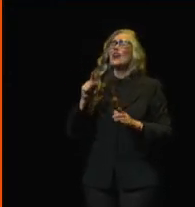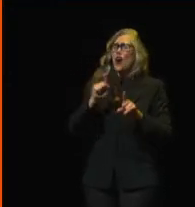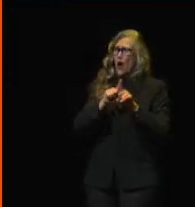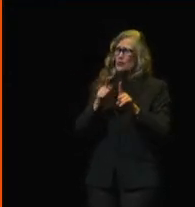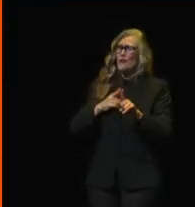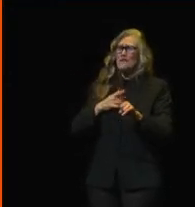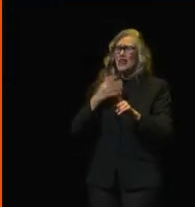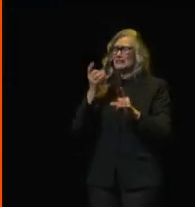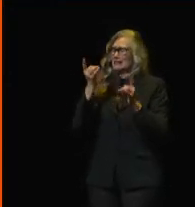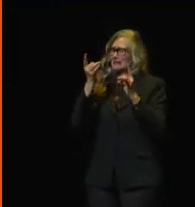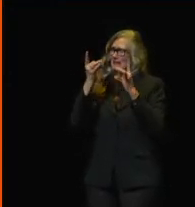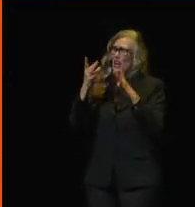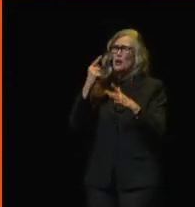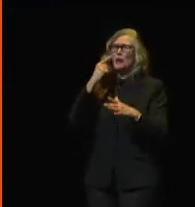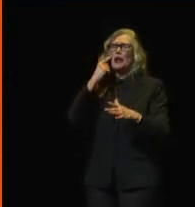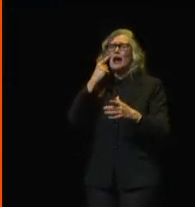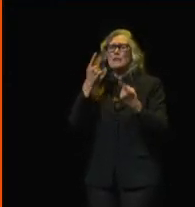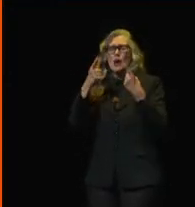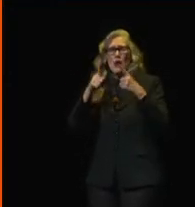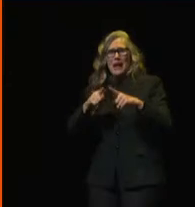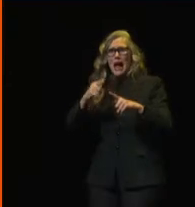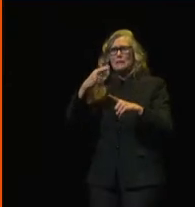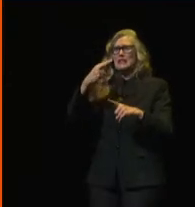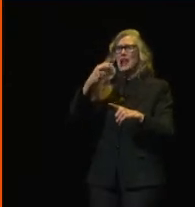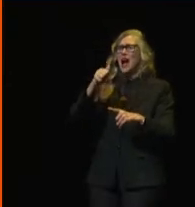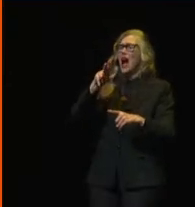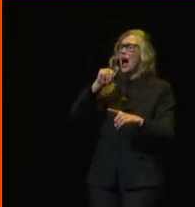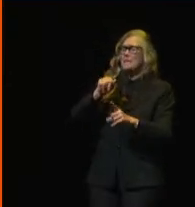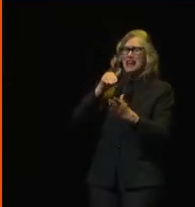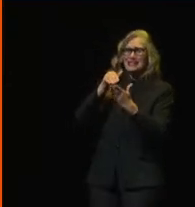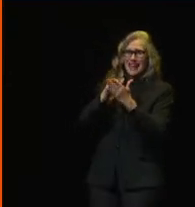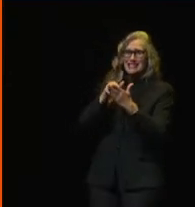I joined the call for a ceasefire shortly after.